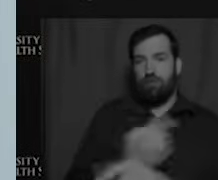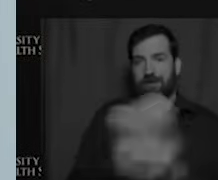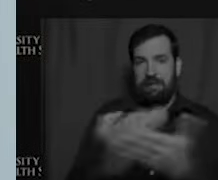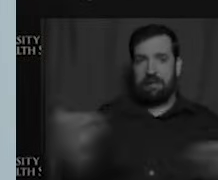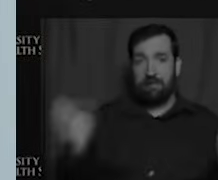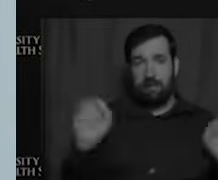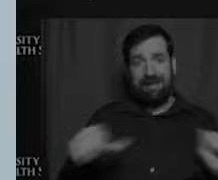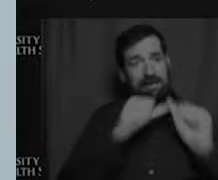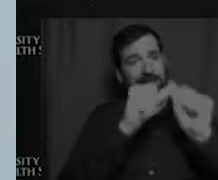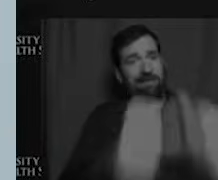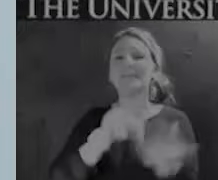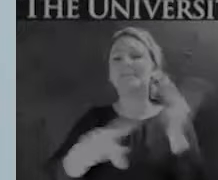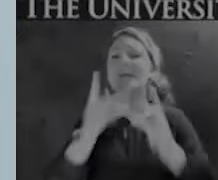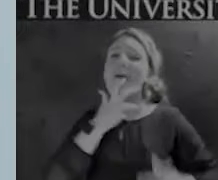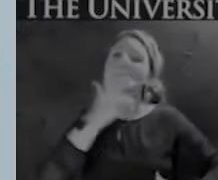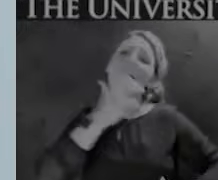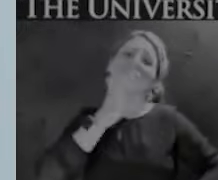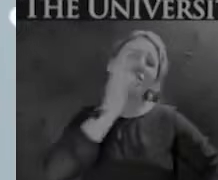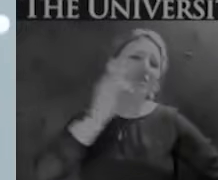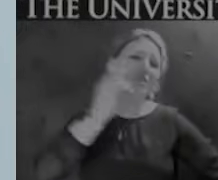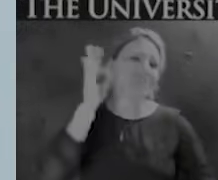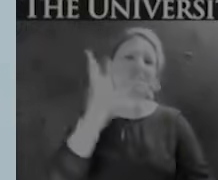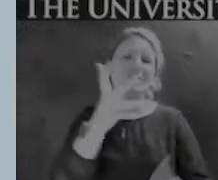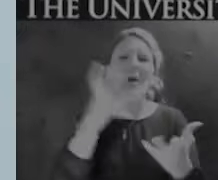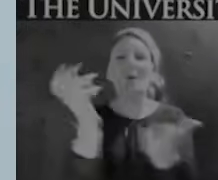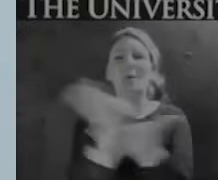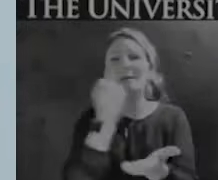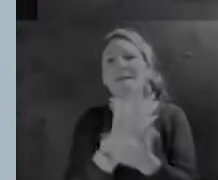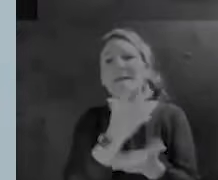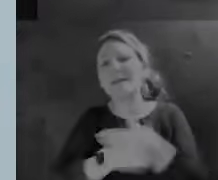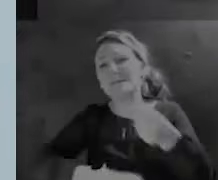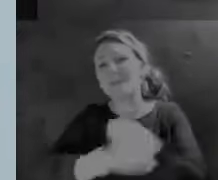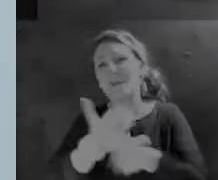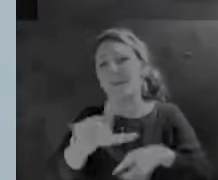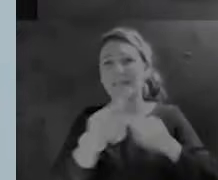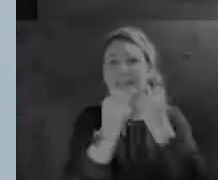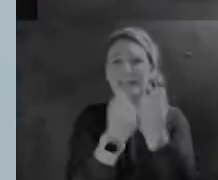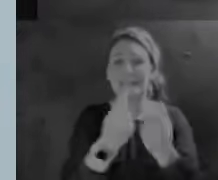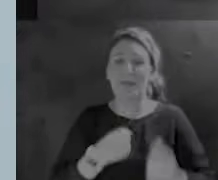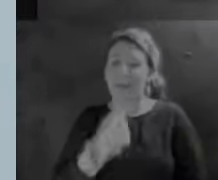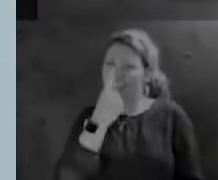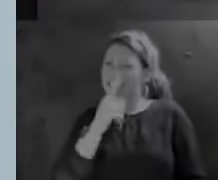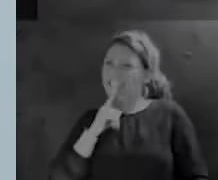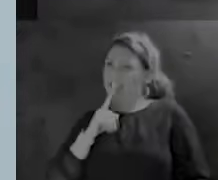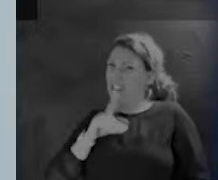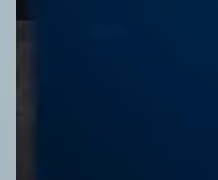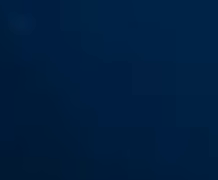Mics with Dr. Stites podcasts. Now everywhere podcasts are available.